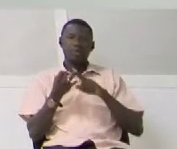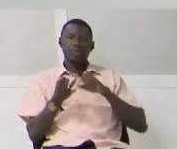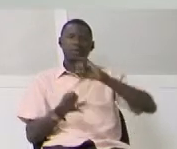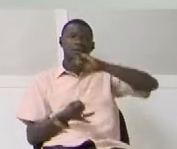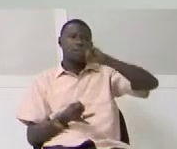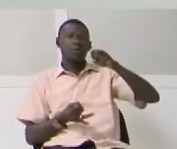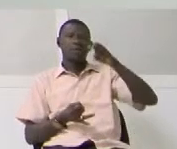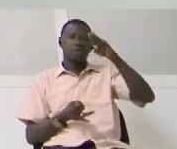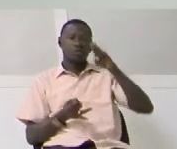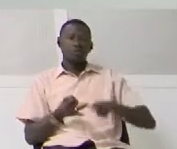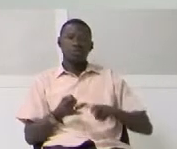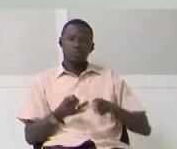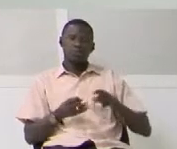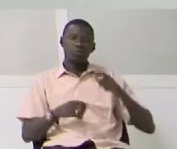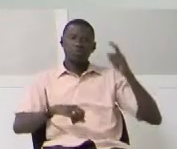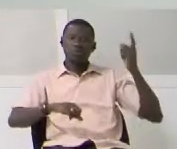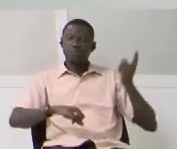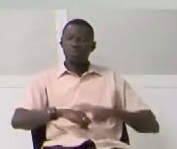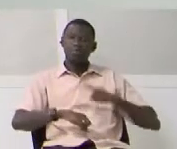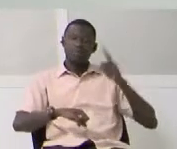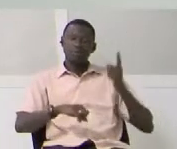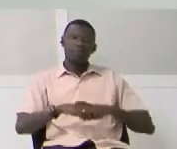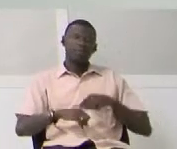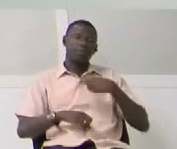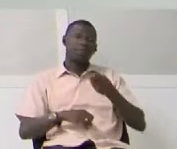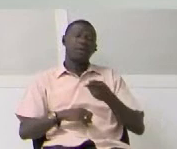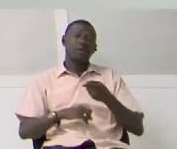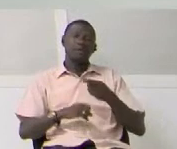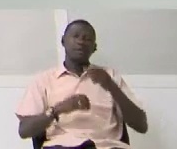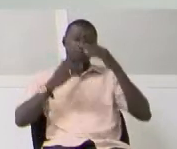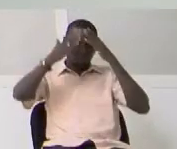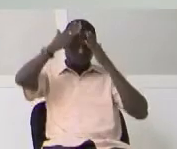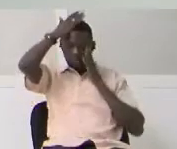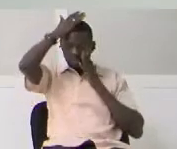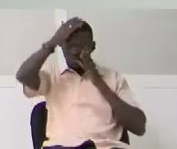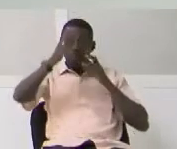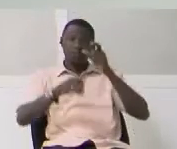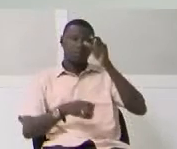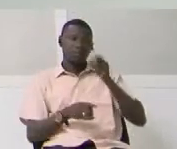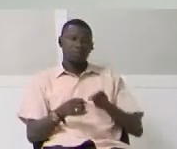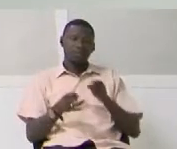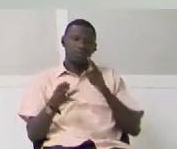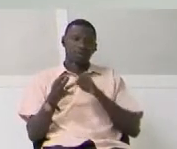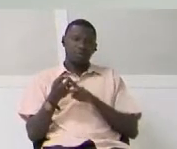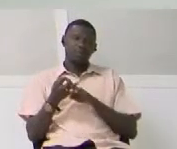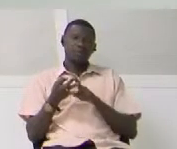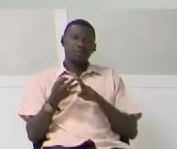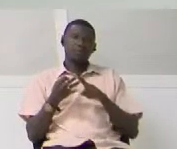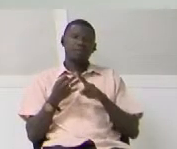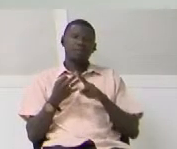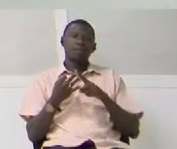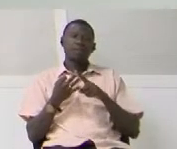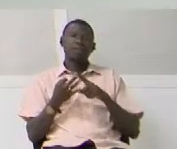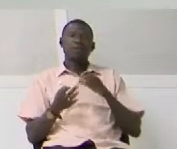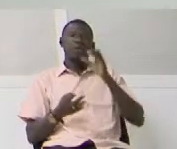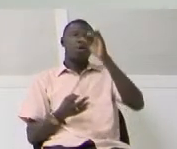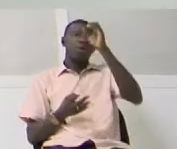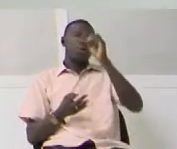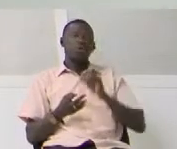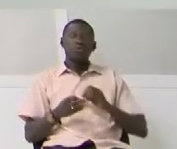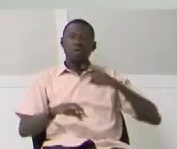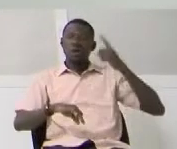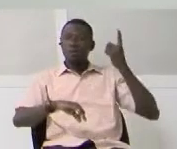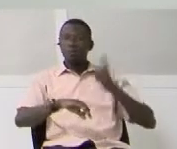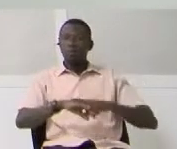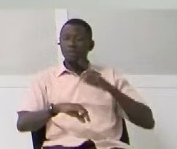by soldiers. Ak it weeri June door bi nga xam ne soldari ñu ko doon doore. The October beating of a young